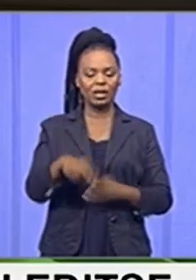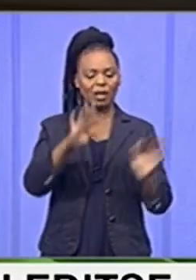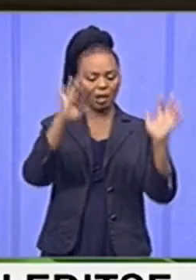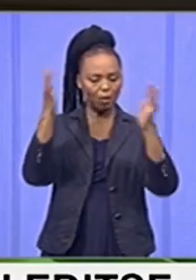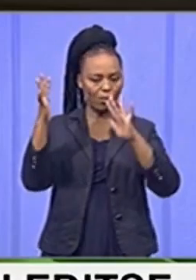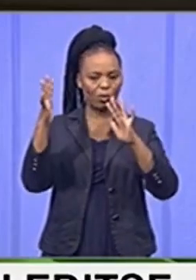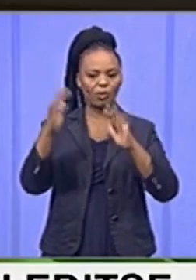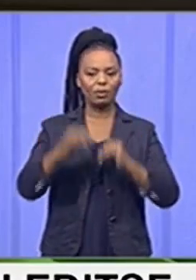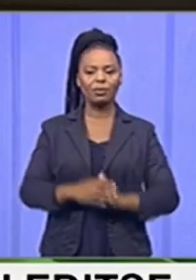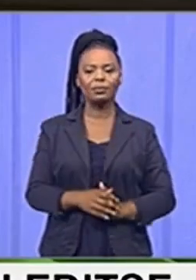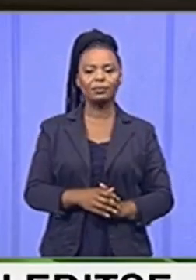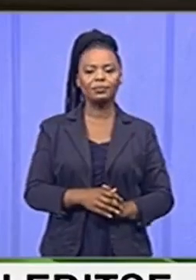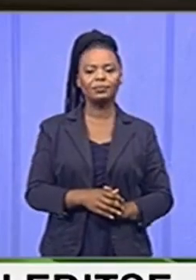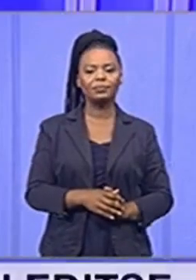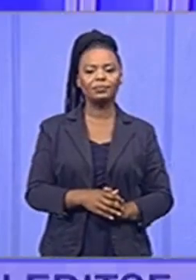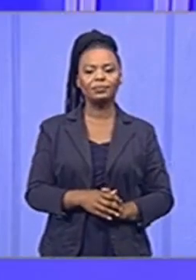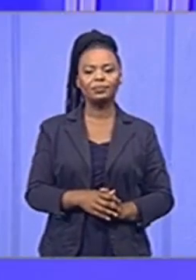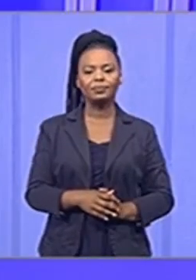applaud.